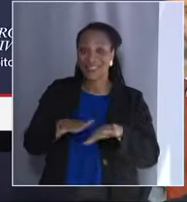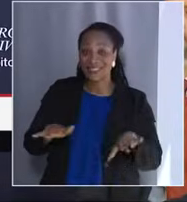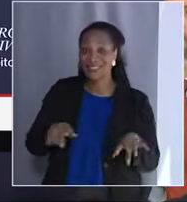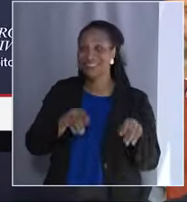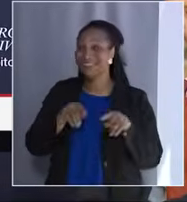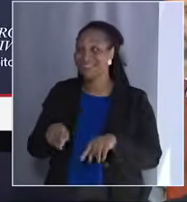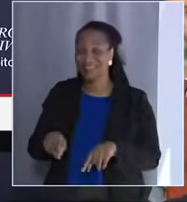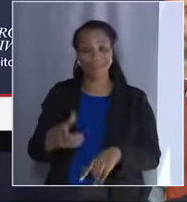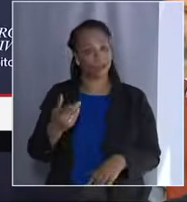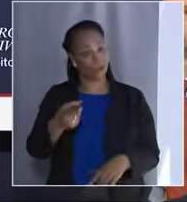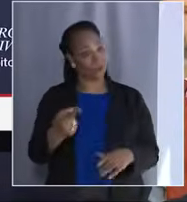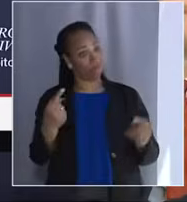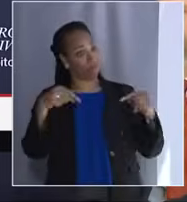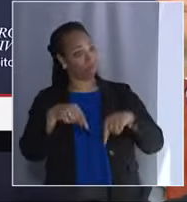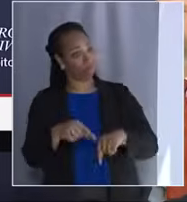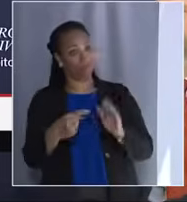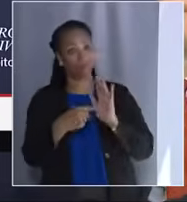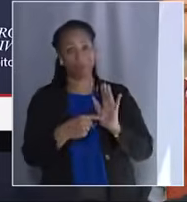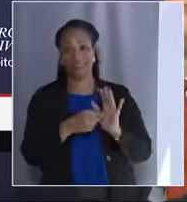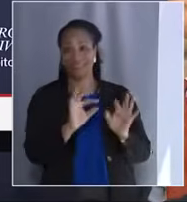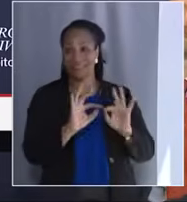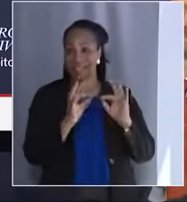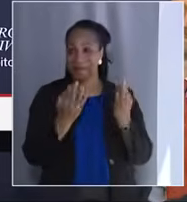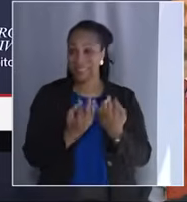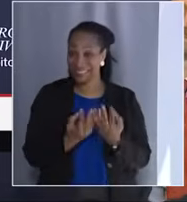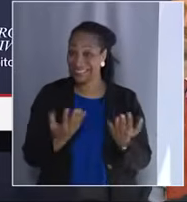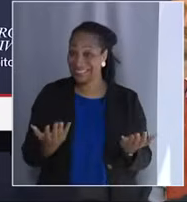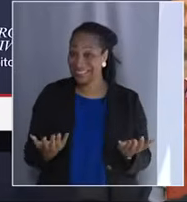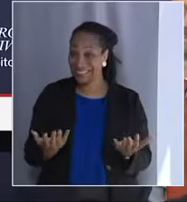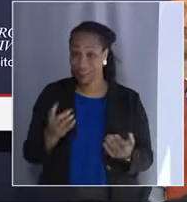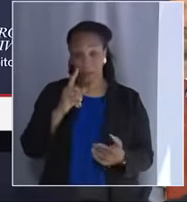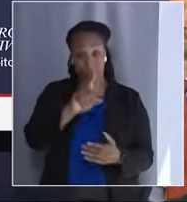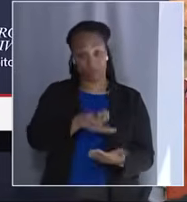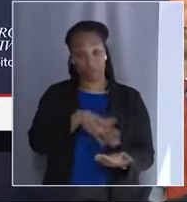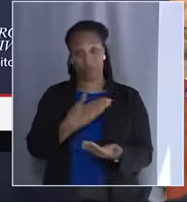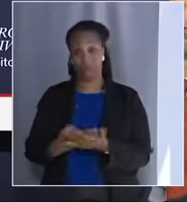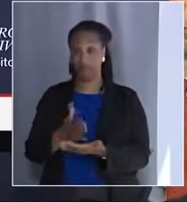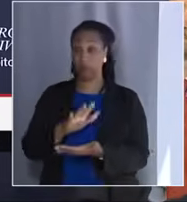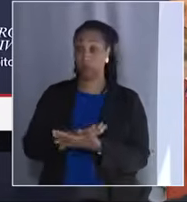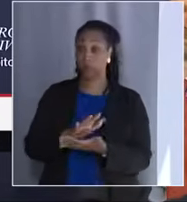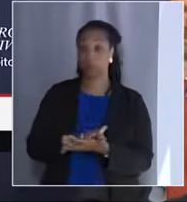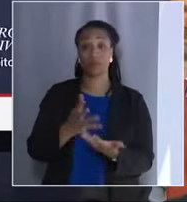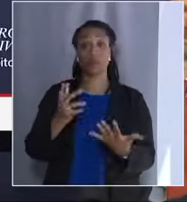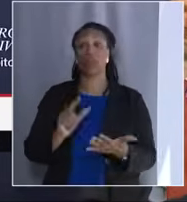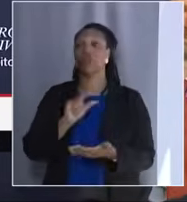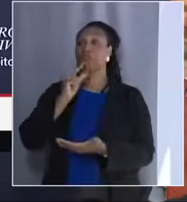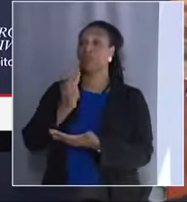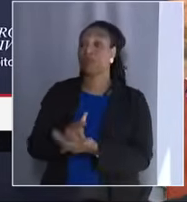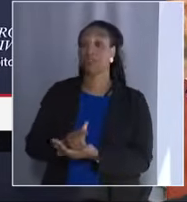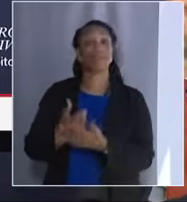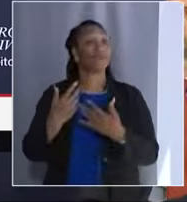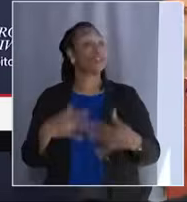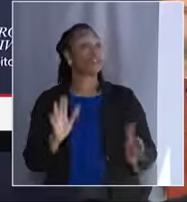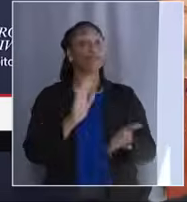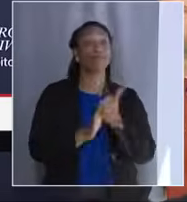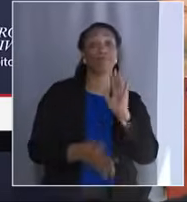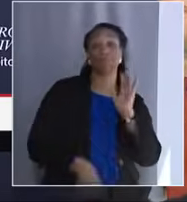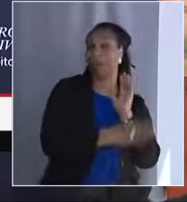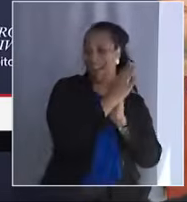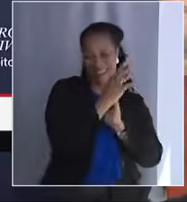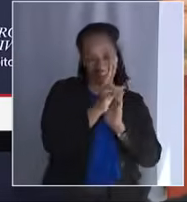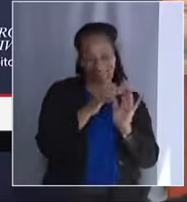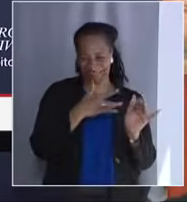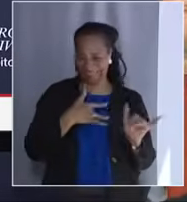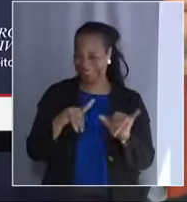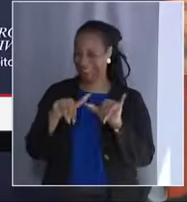will decide to stay here. So Ed, I want to thank you for your leadership, not only of the Washington